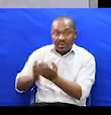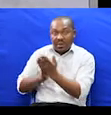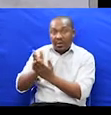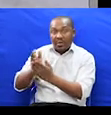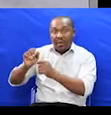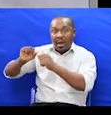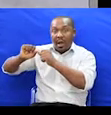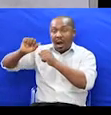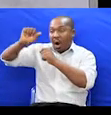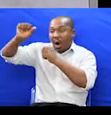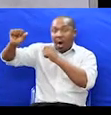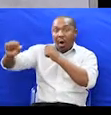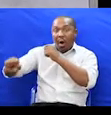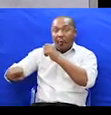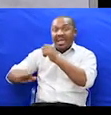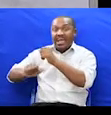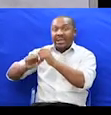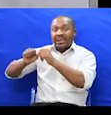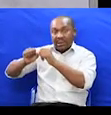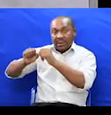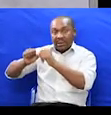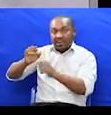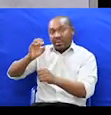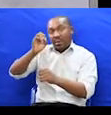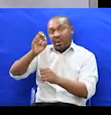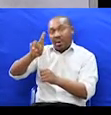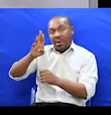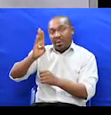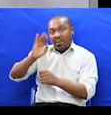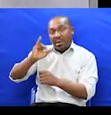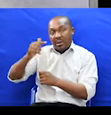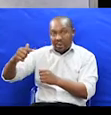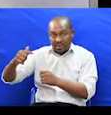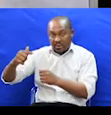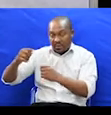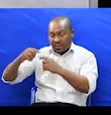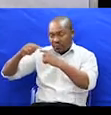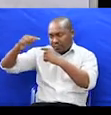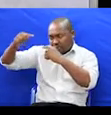through the orbit. It is found in orbit, and